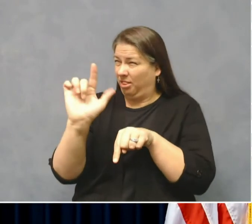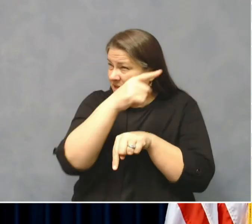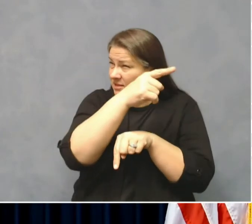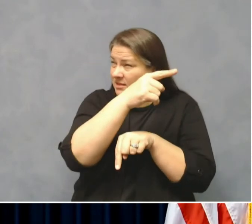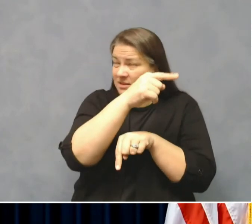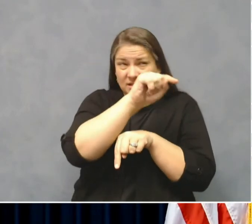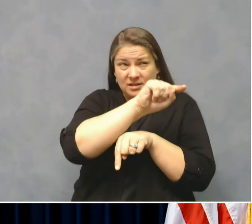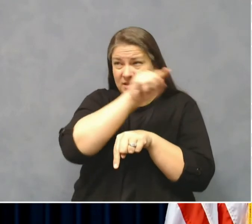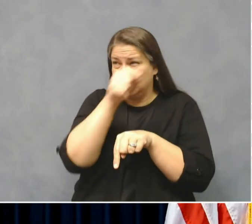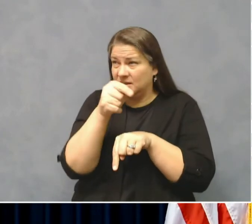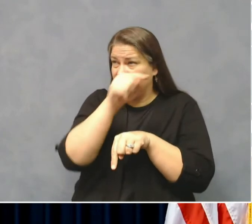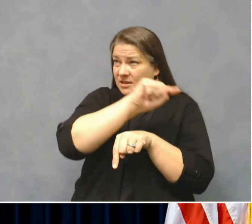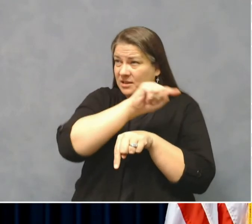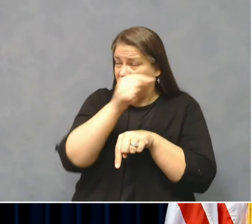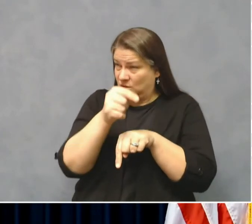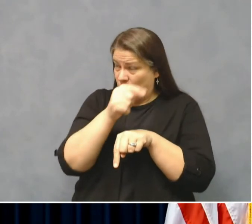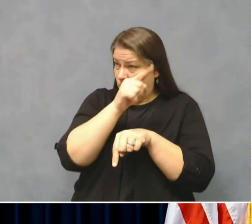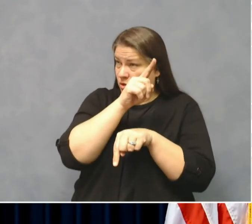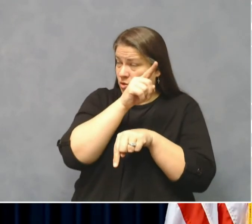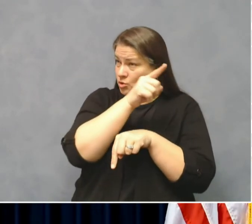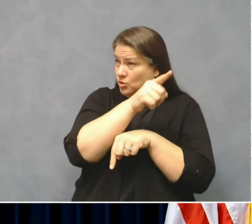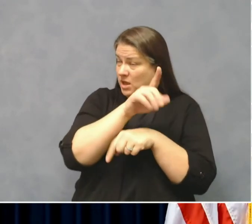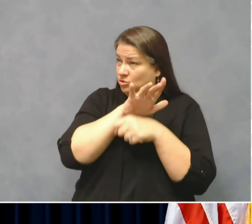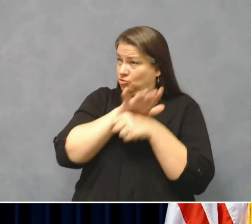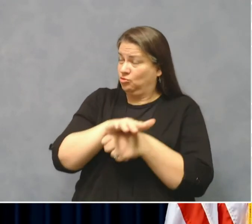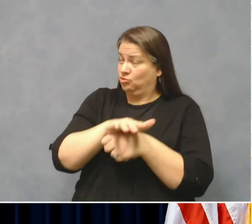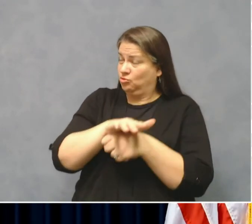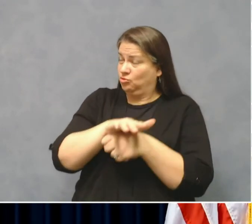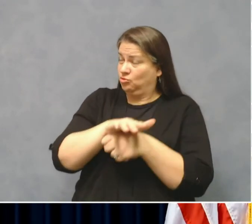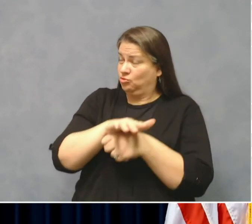And does this concern you at all?